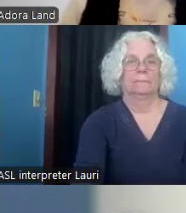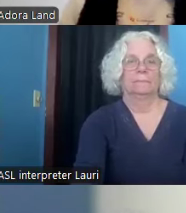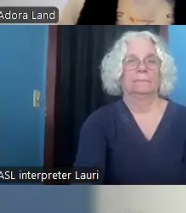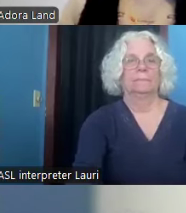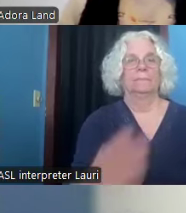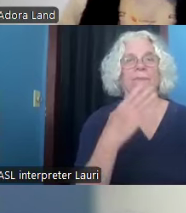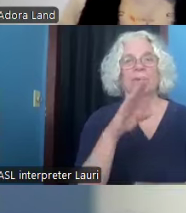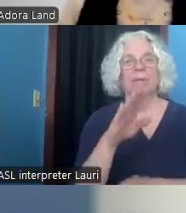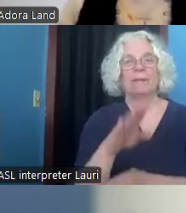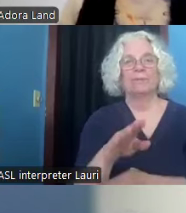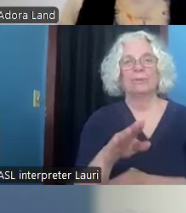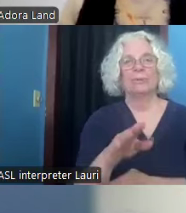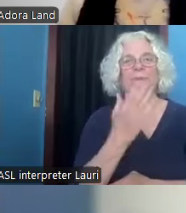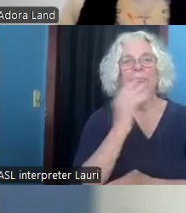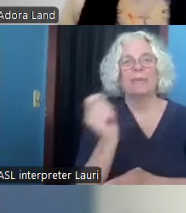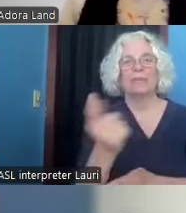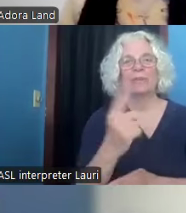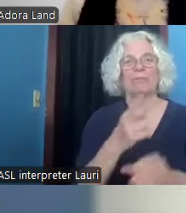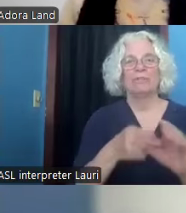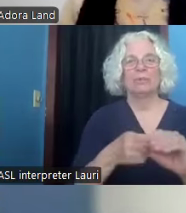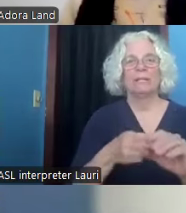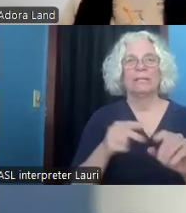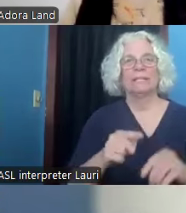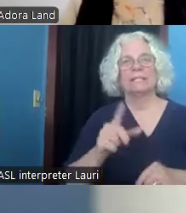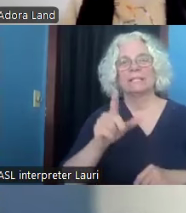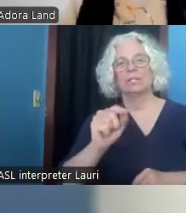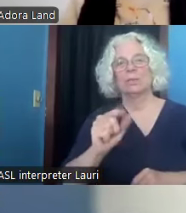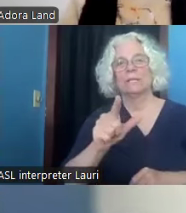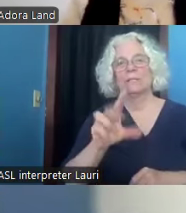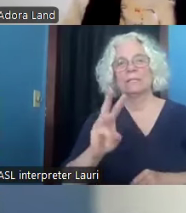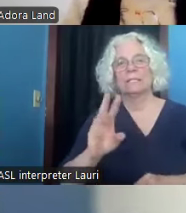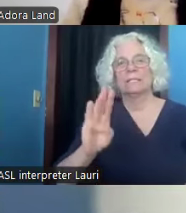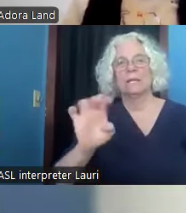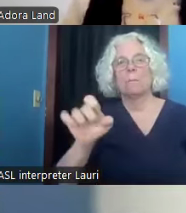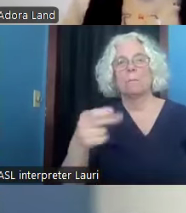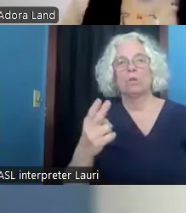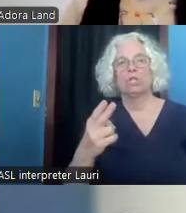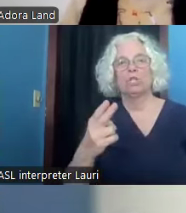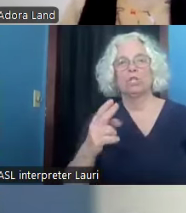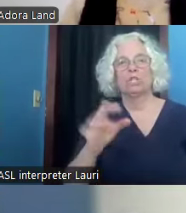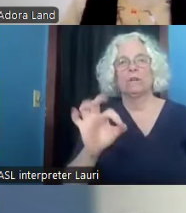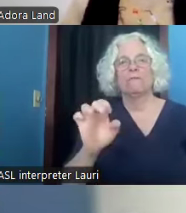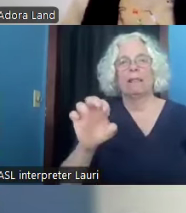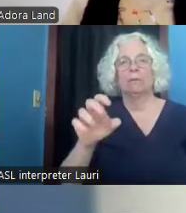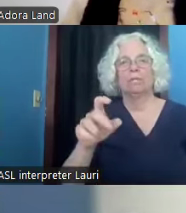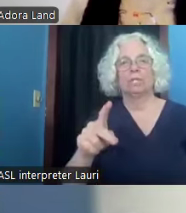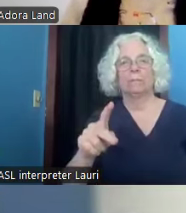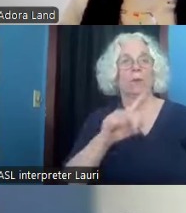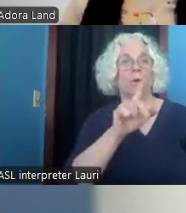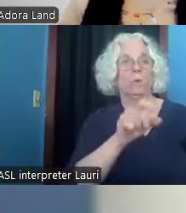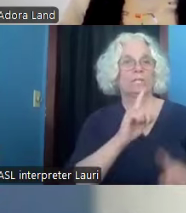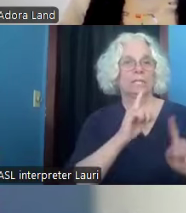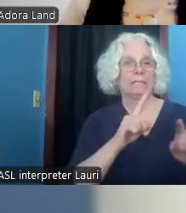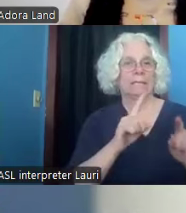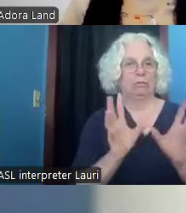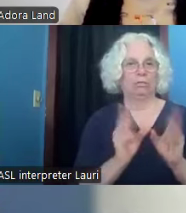Good afternoon. Thank you for joining us for the 2026 Bush Fellowship question and answer session. We will get started shortly.